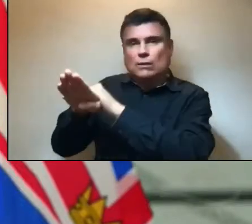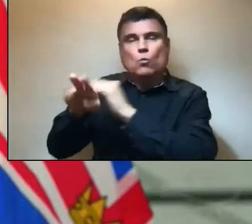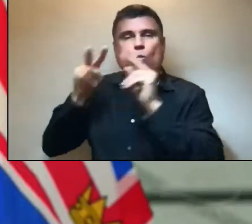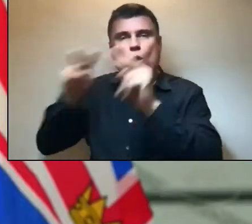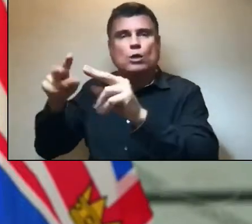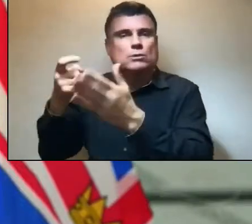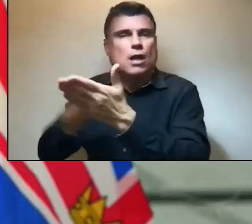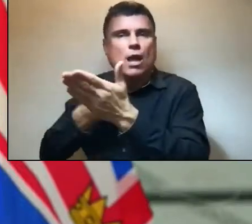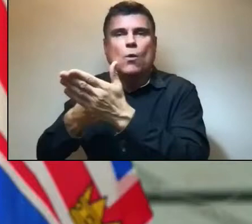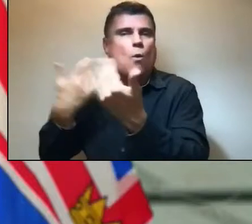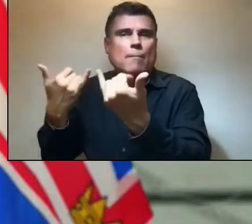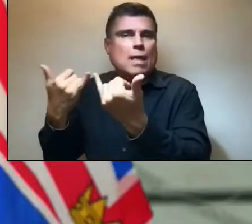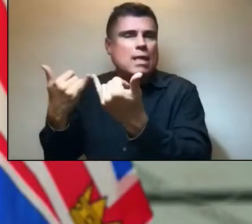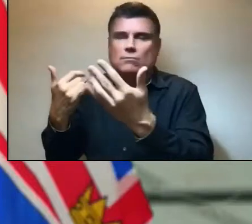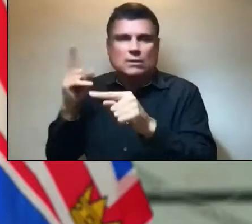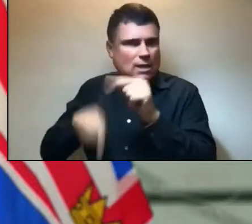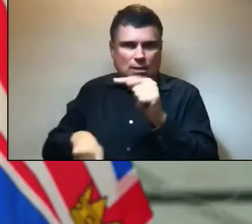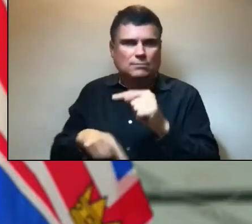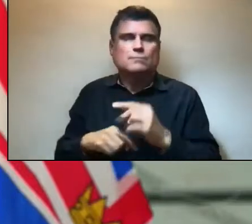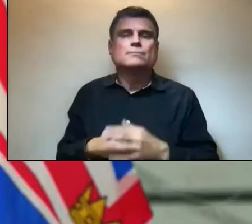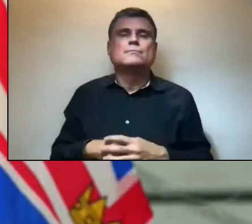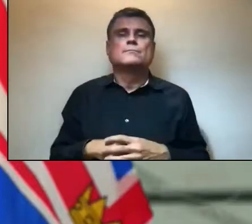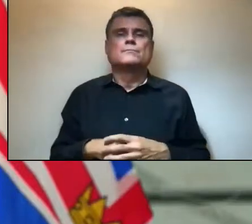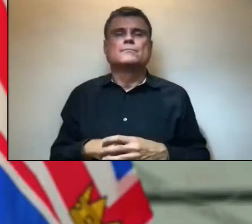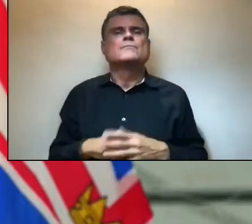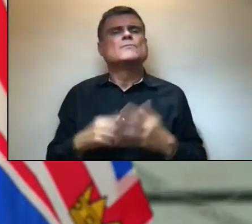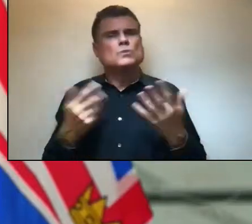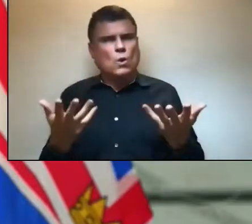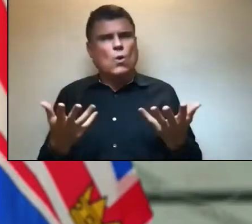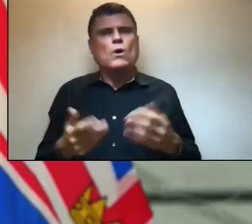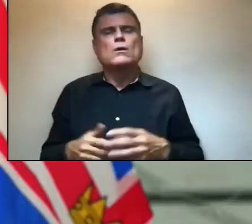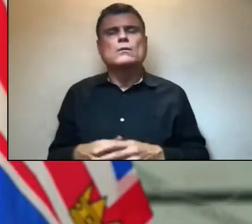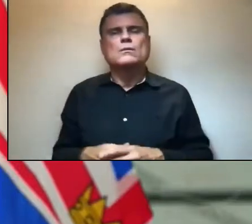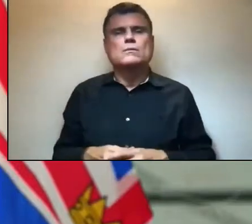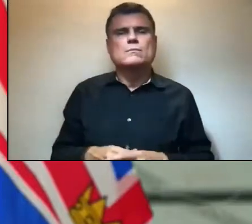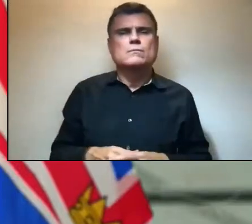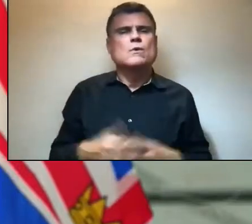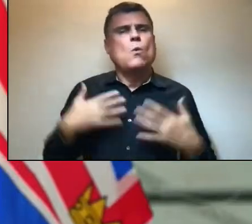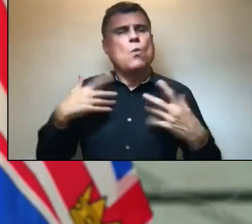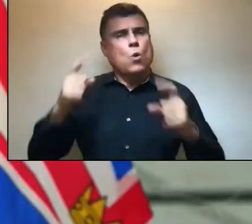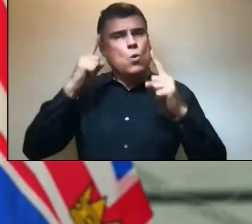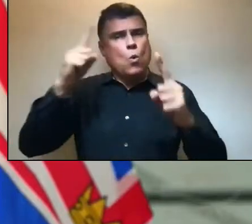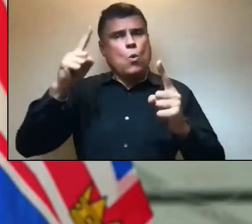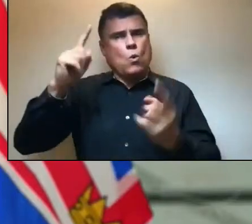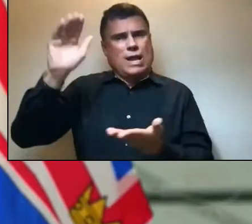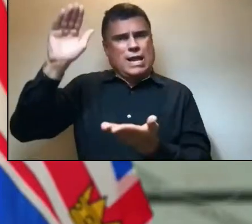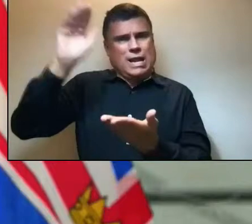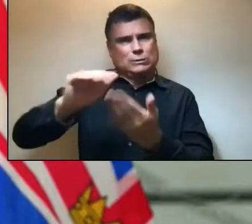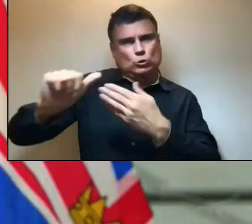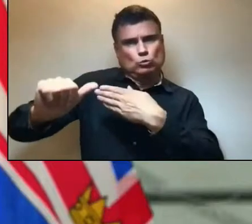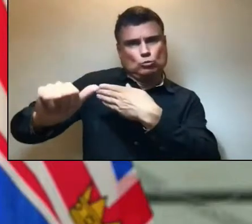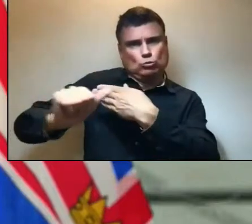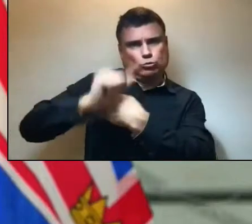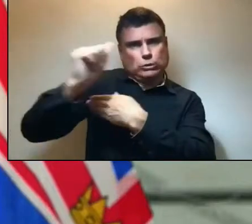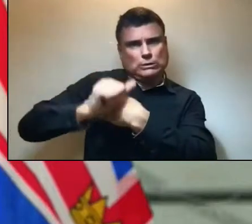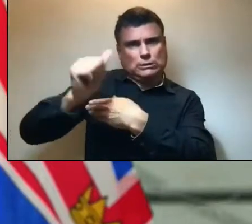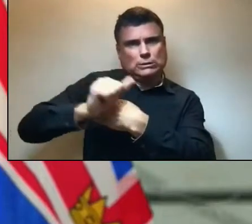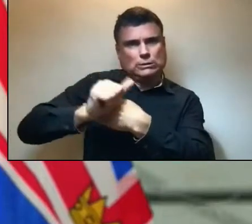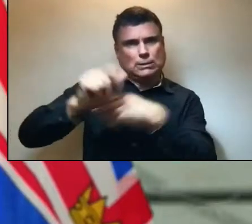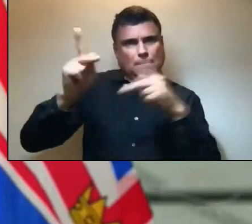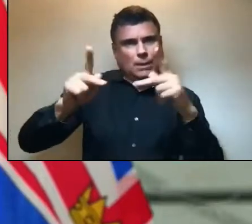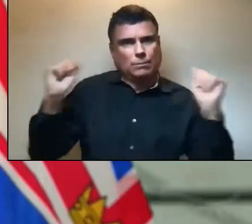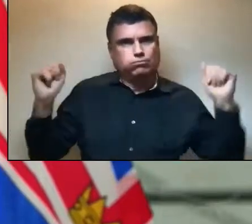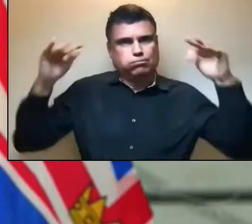ways discretionary, but we want to be able to mitigate the risk for those people in those settings and keep